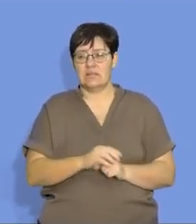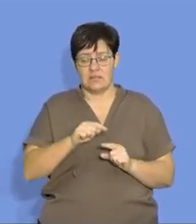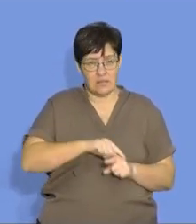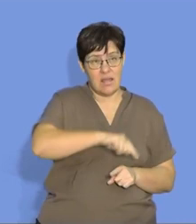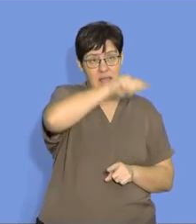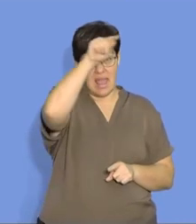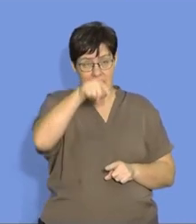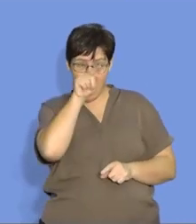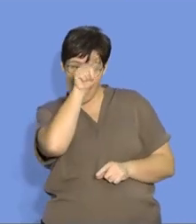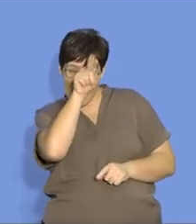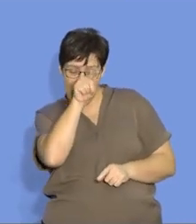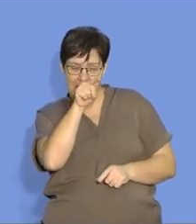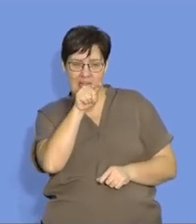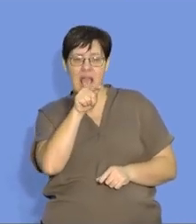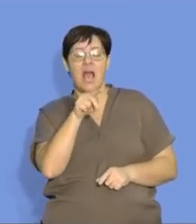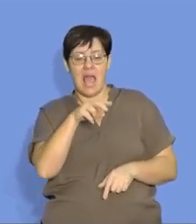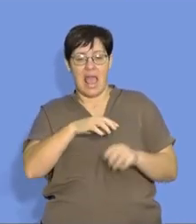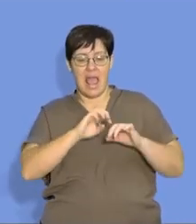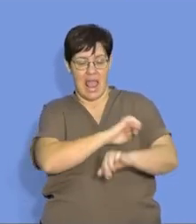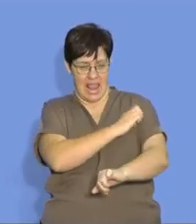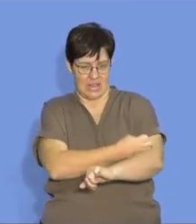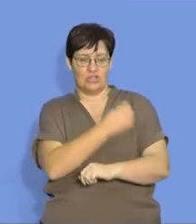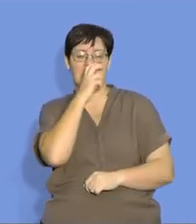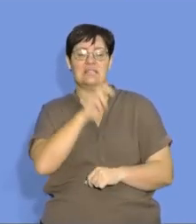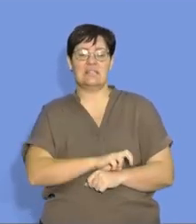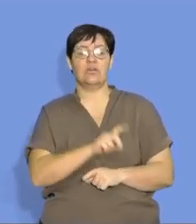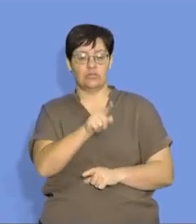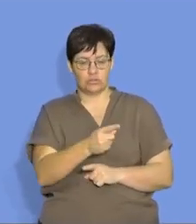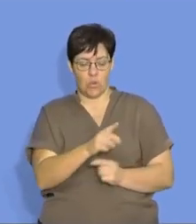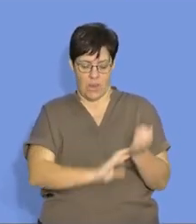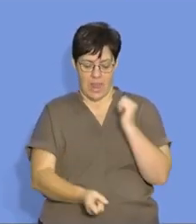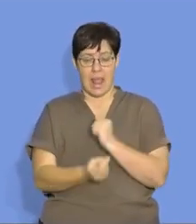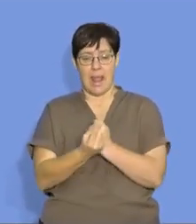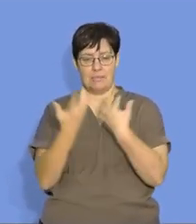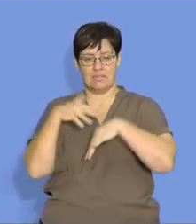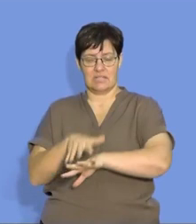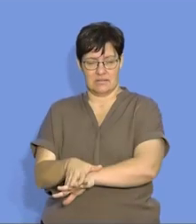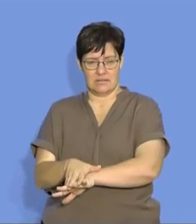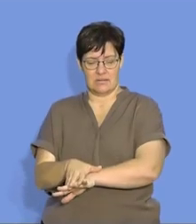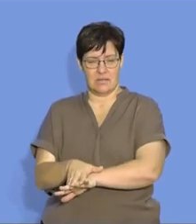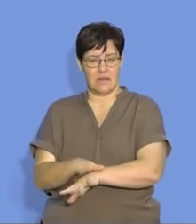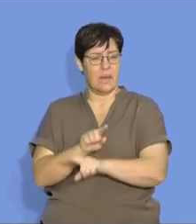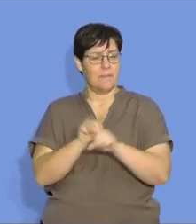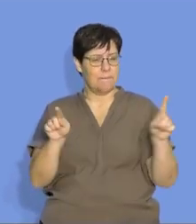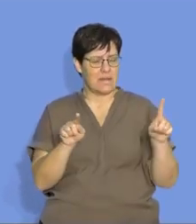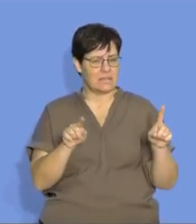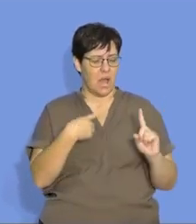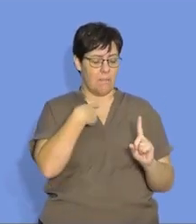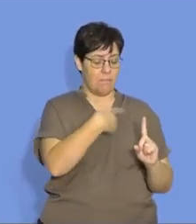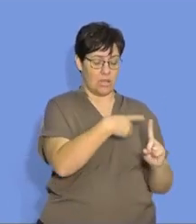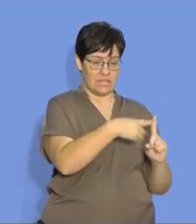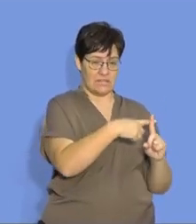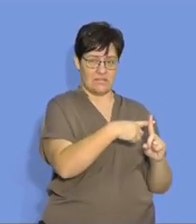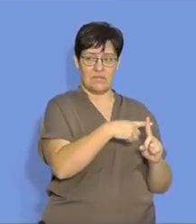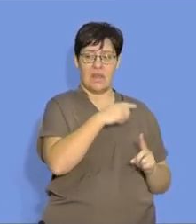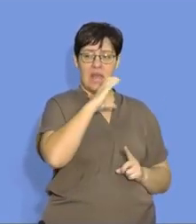needed that activation energy for this reaction to take place. But when we